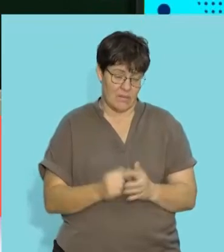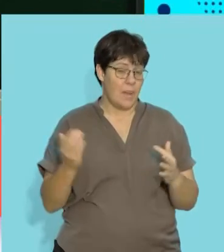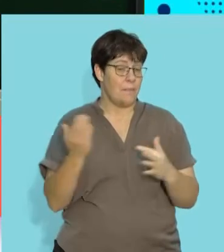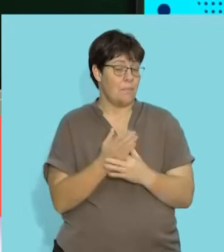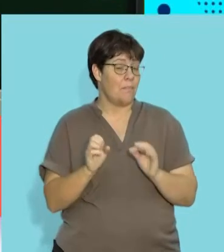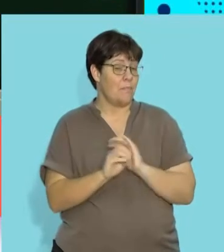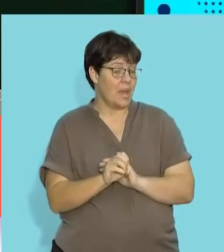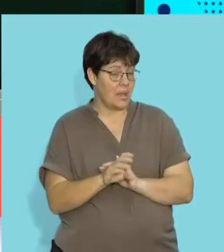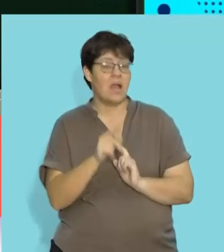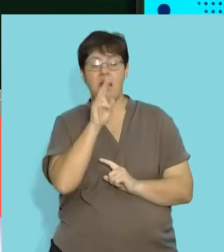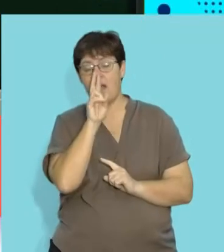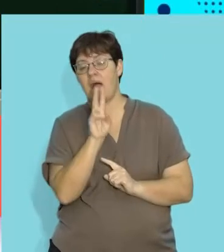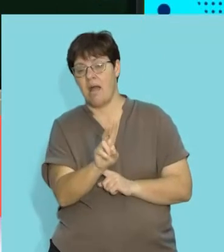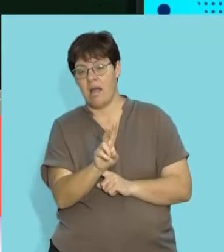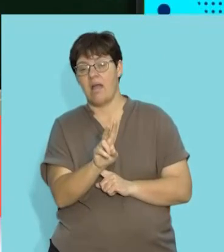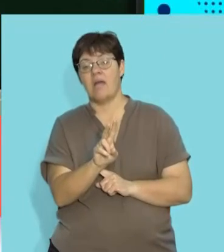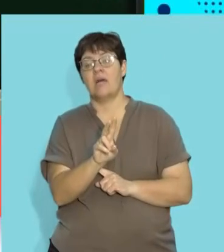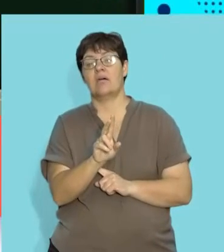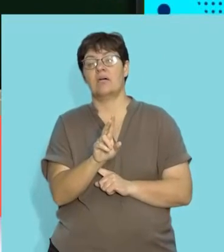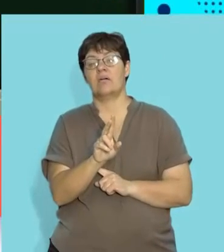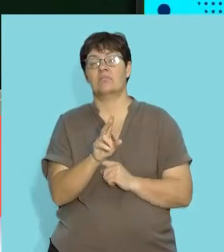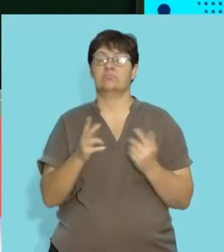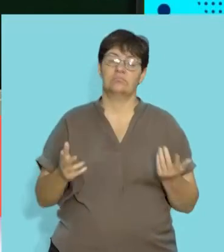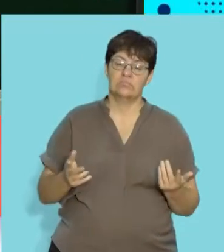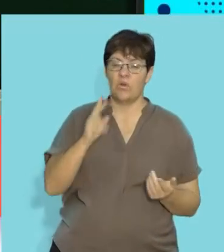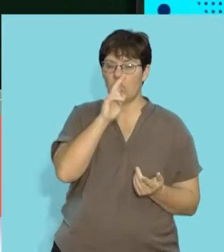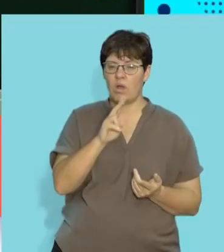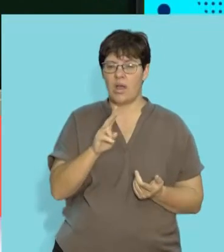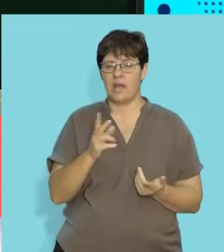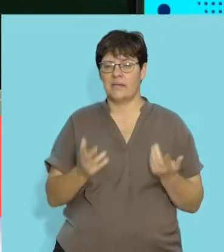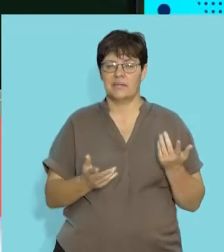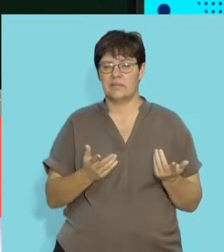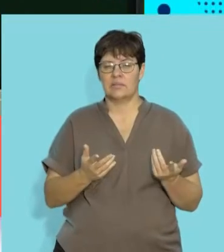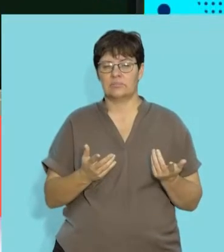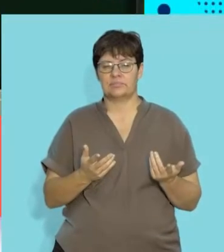a quick ad break. When I come back, we are going to look at how do you then